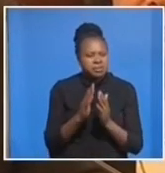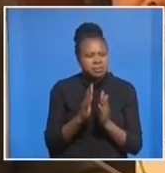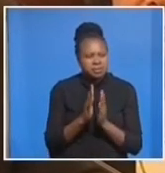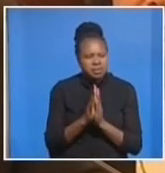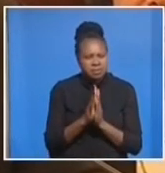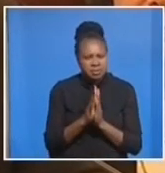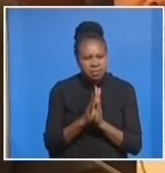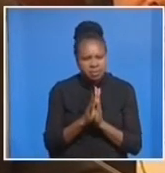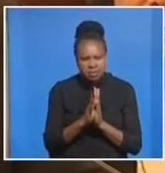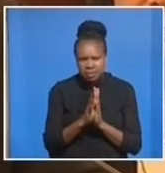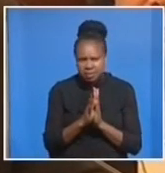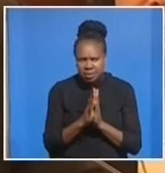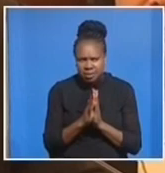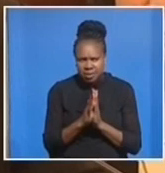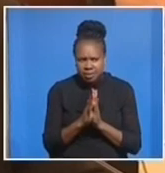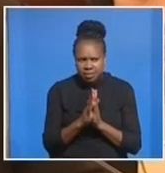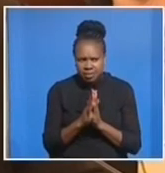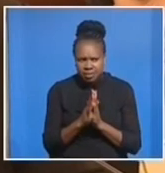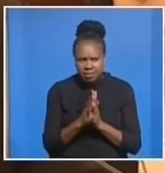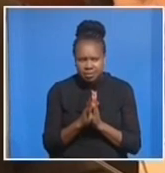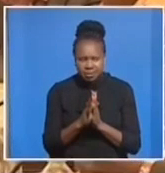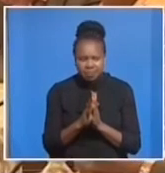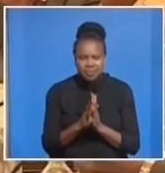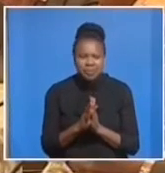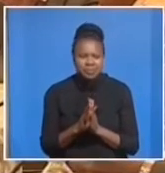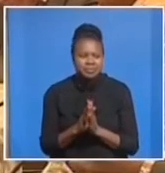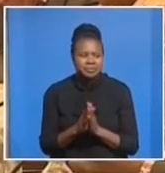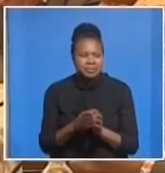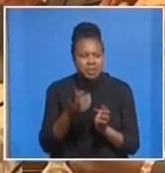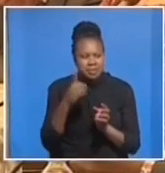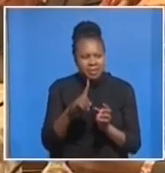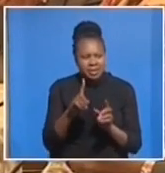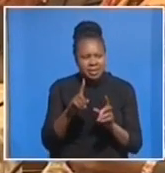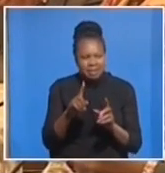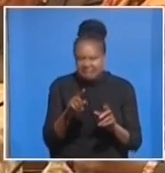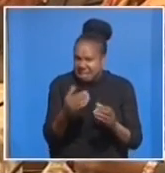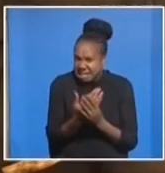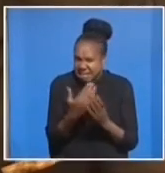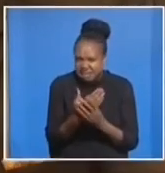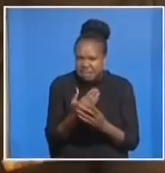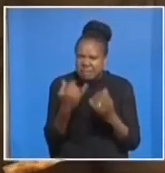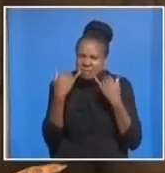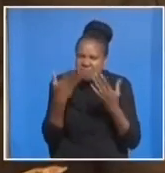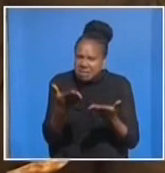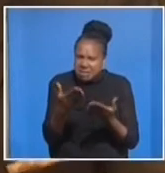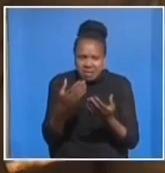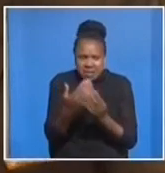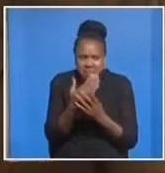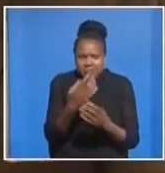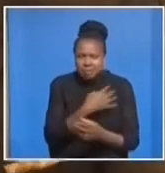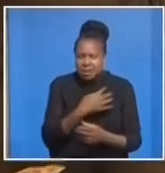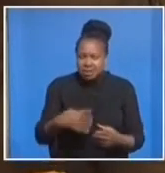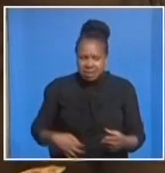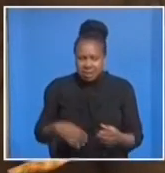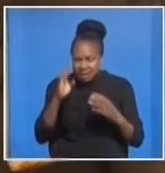attention, because it's just not what Namibia is all about. But the issue is news to the president, and questioned how it is happening